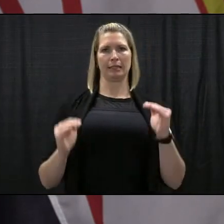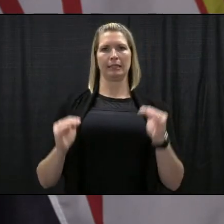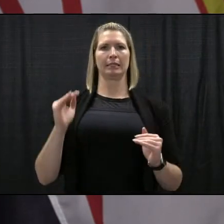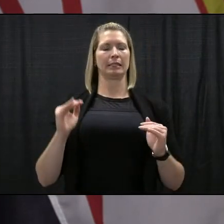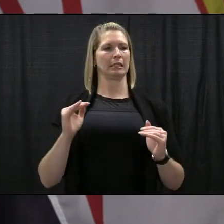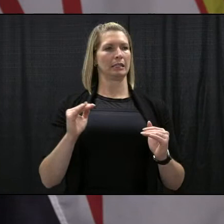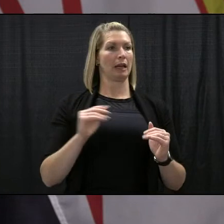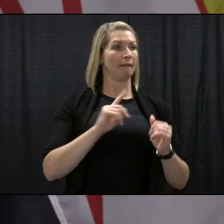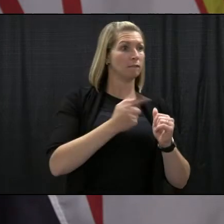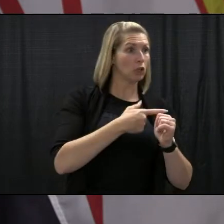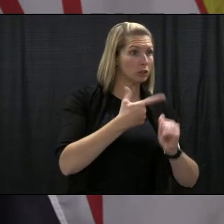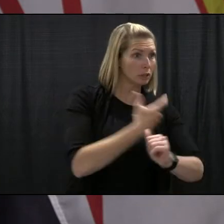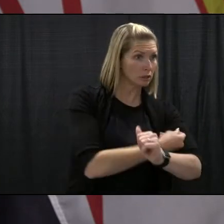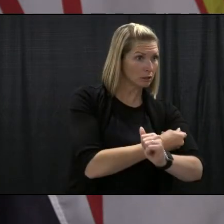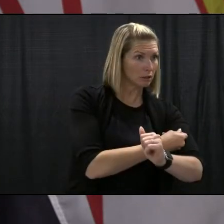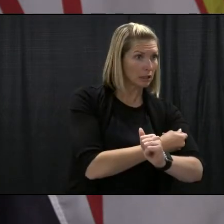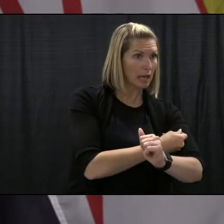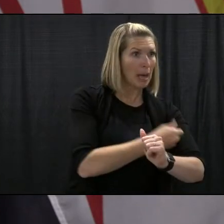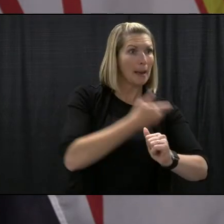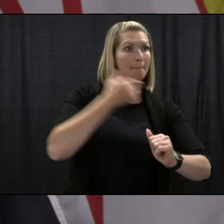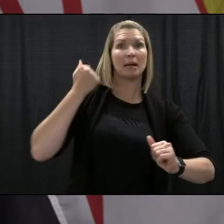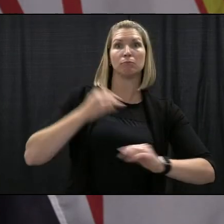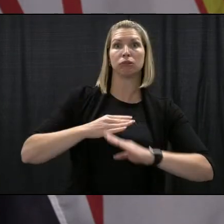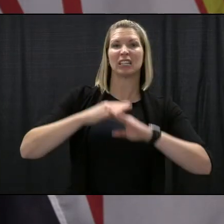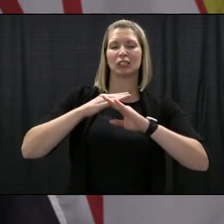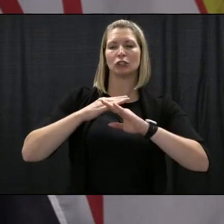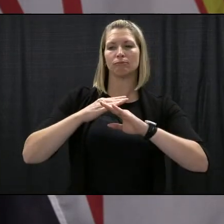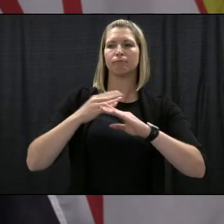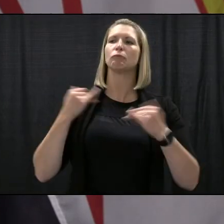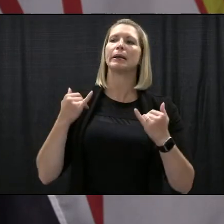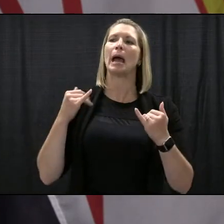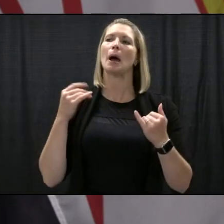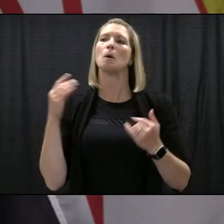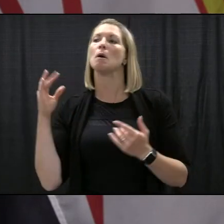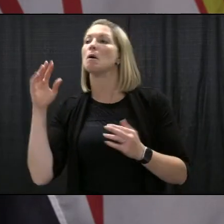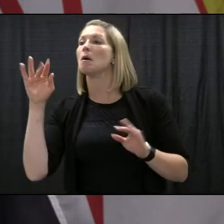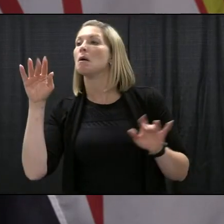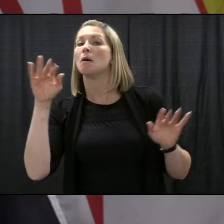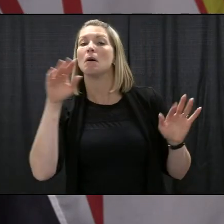we can and the best protection that we can. So, at the